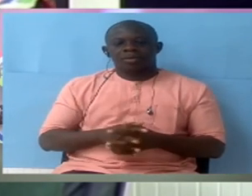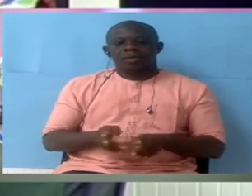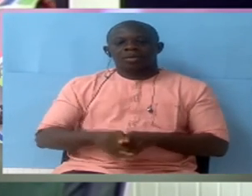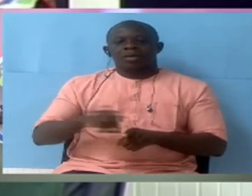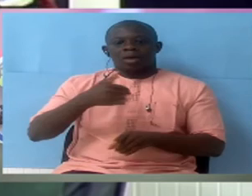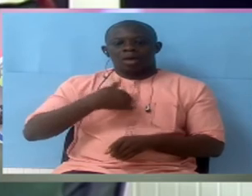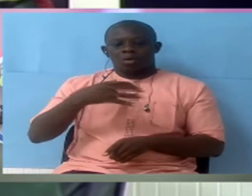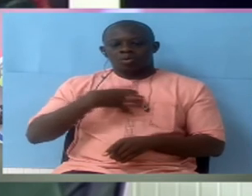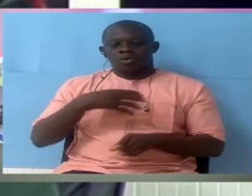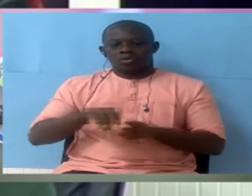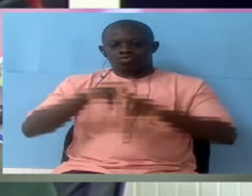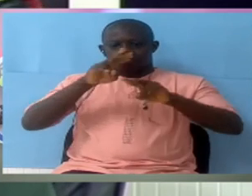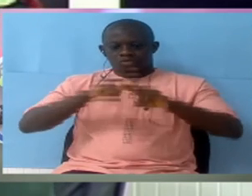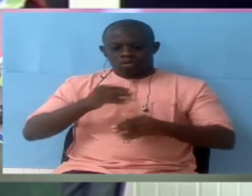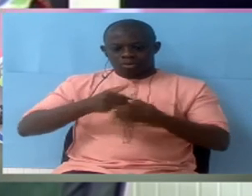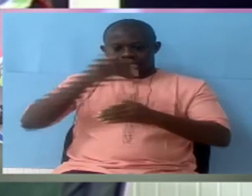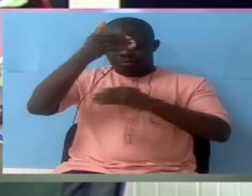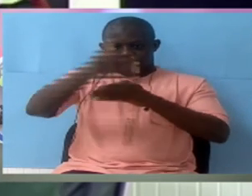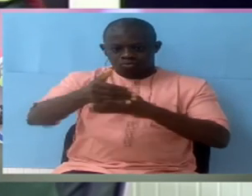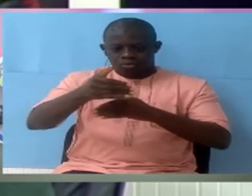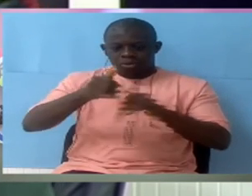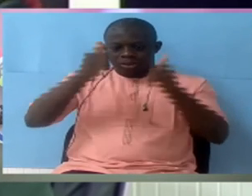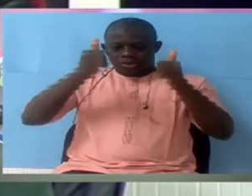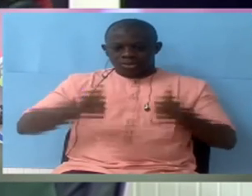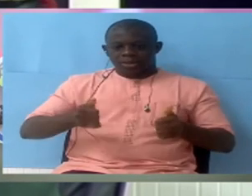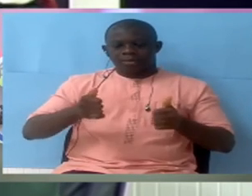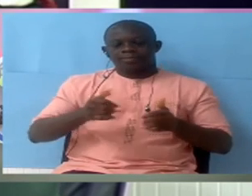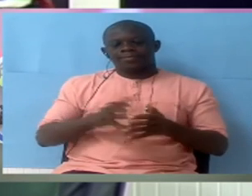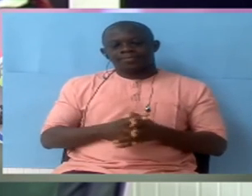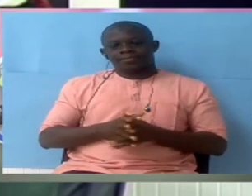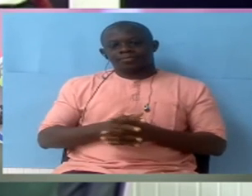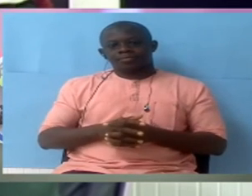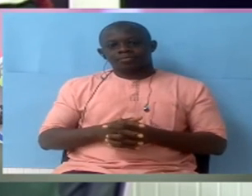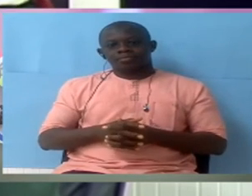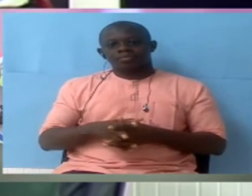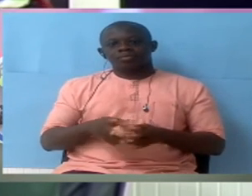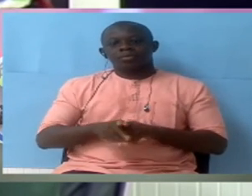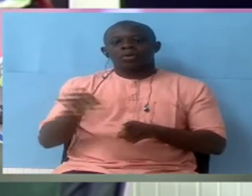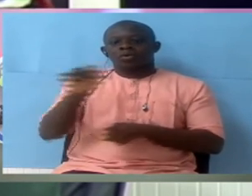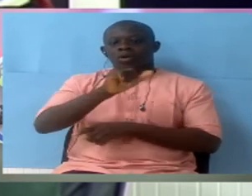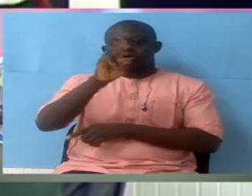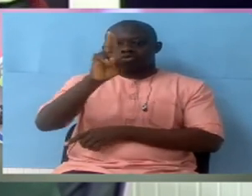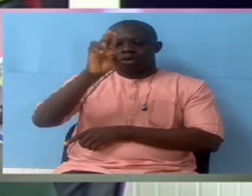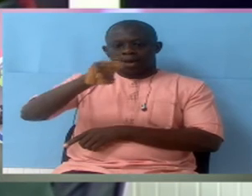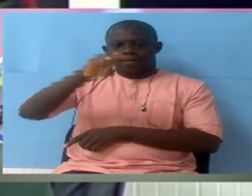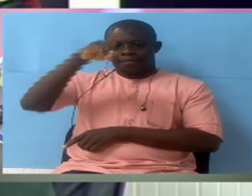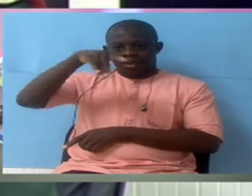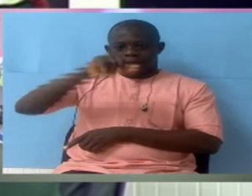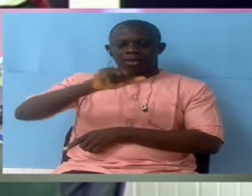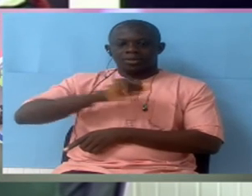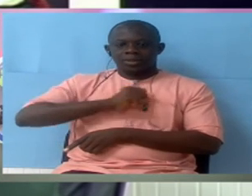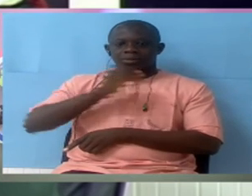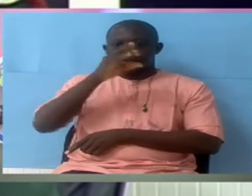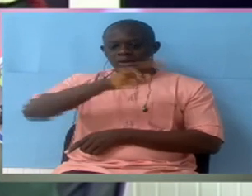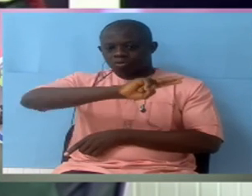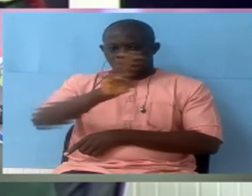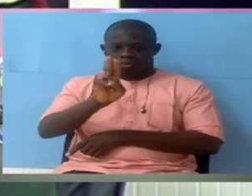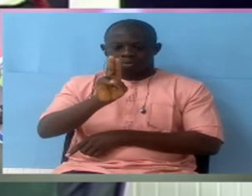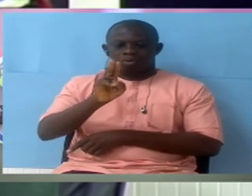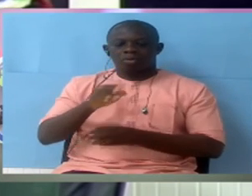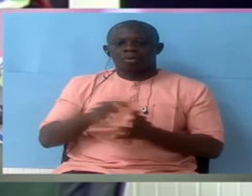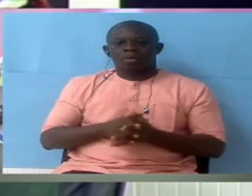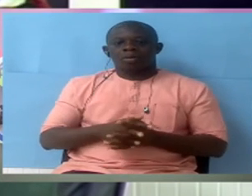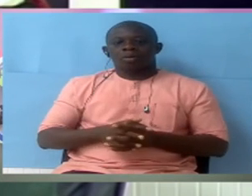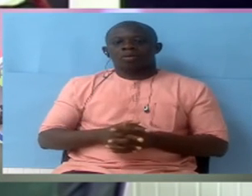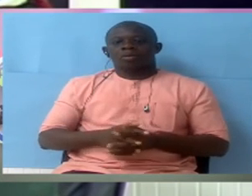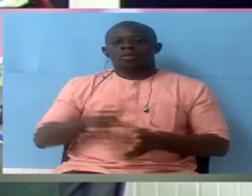to occupy the front seat. Ma bëggona tok ci kanami moto bi. But Staff Sergeant Umpa said no. Why Staff Sergeant Umpa ne dédé?